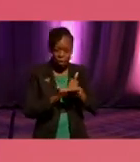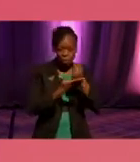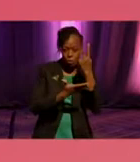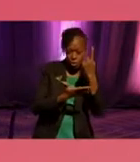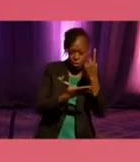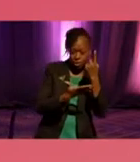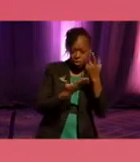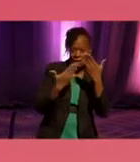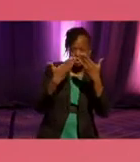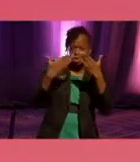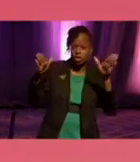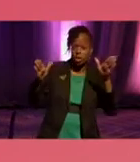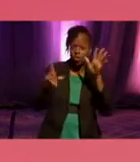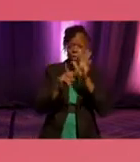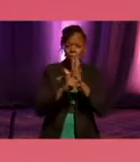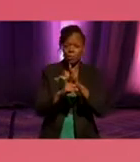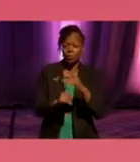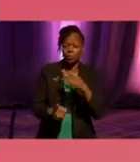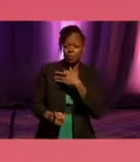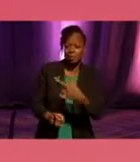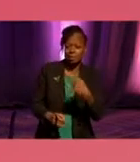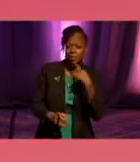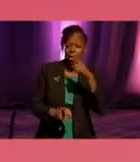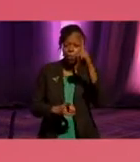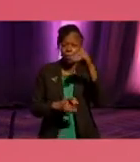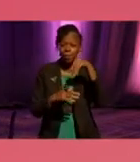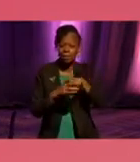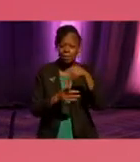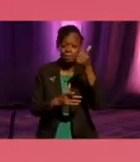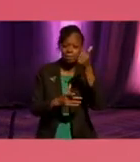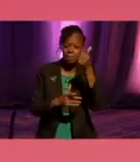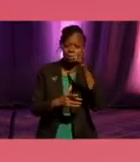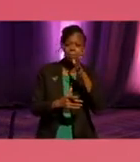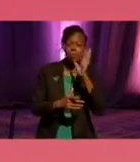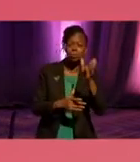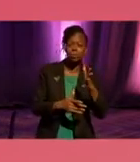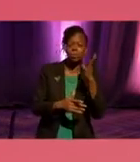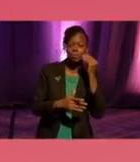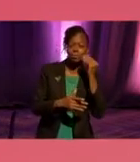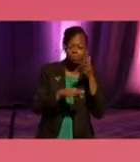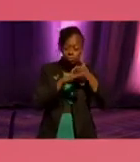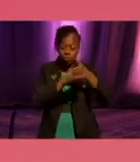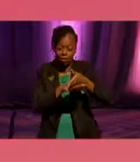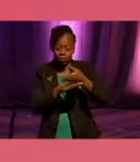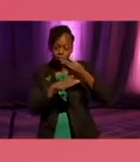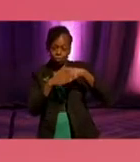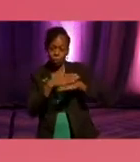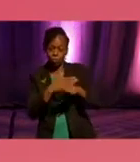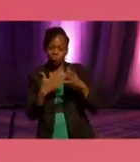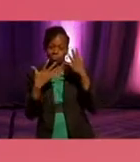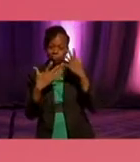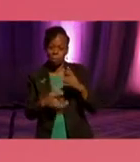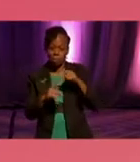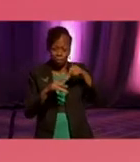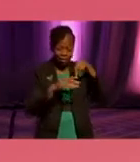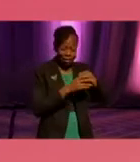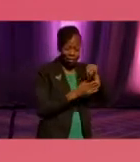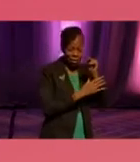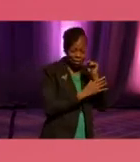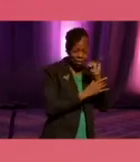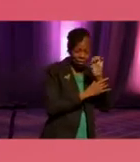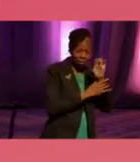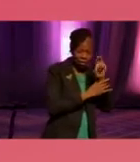general public, we usually say about 1 in 10 mothers will experience postpartum depression. In the NICU, it's 1 in